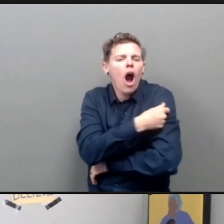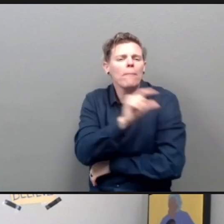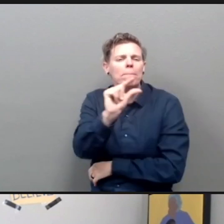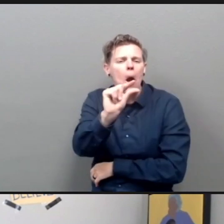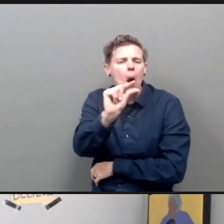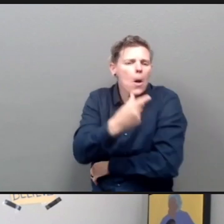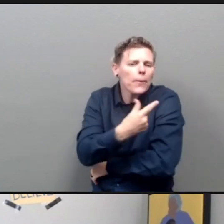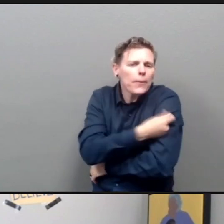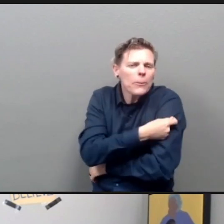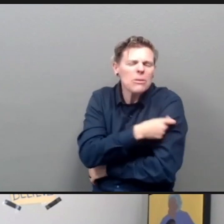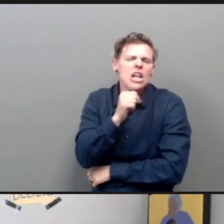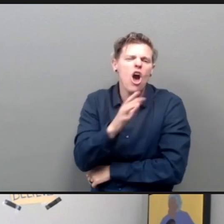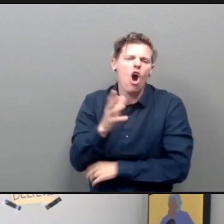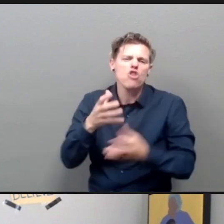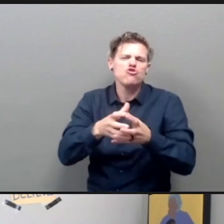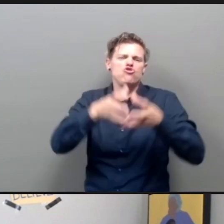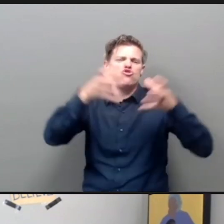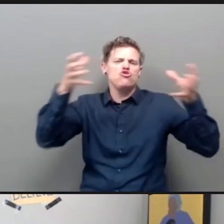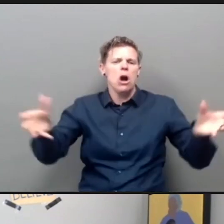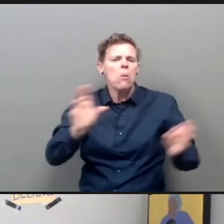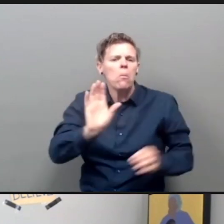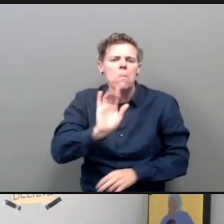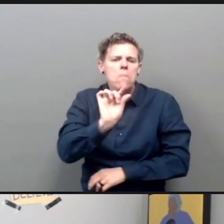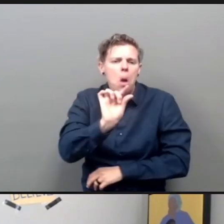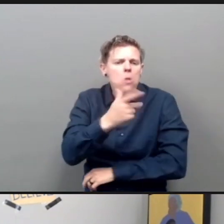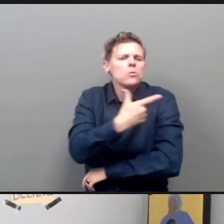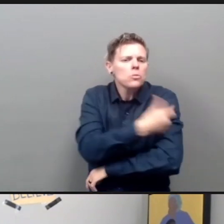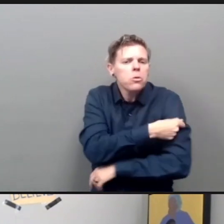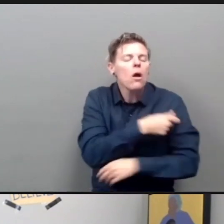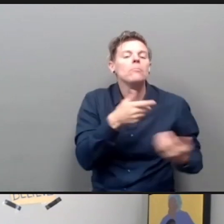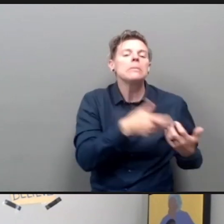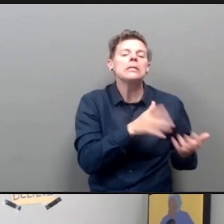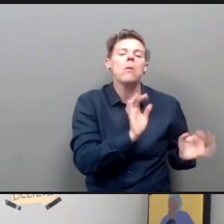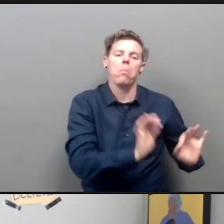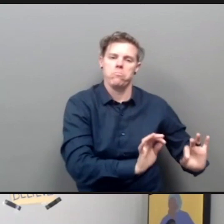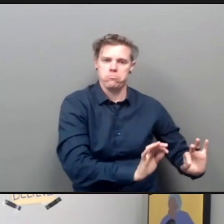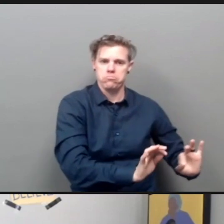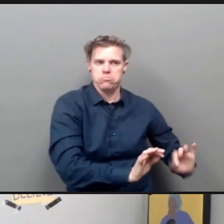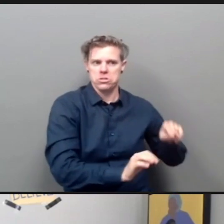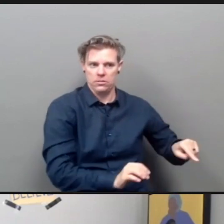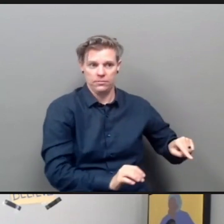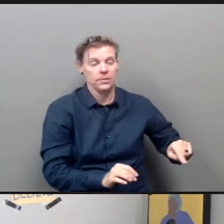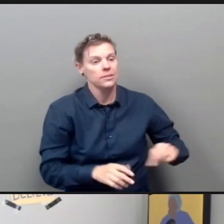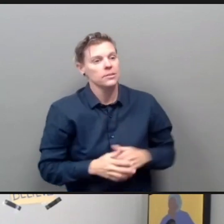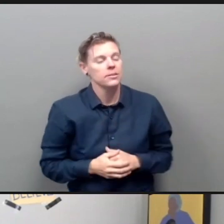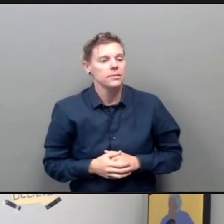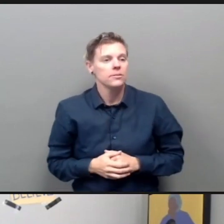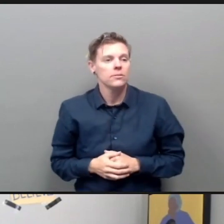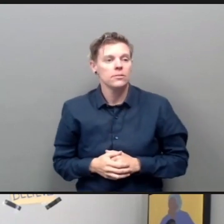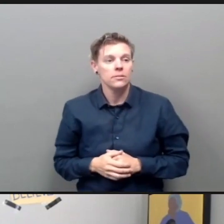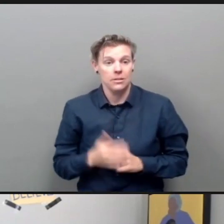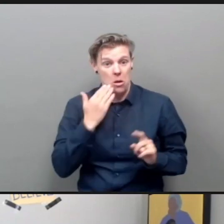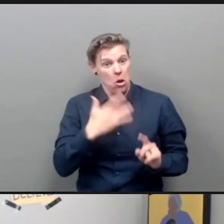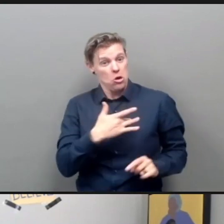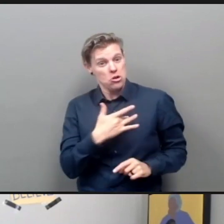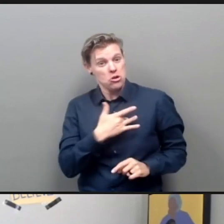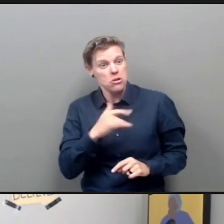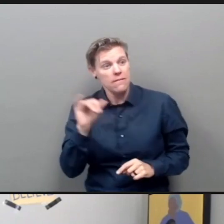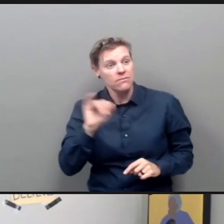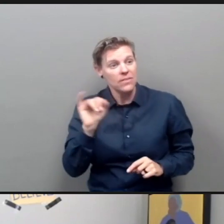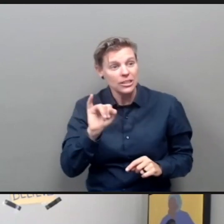overall, your risk of getting myocarditis from COVID is still higher than getting it from the vaccine.